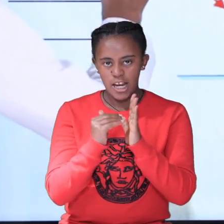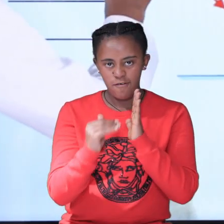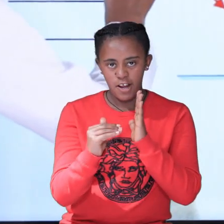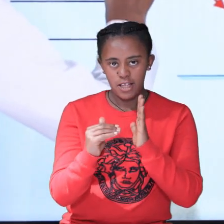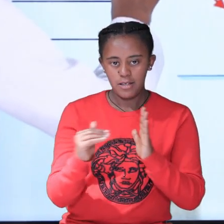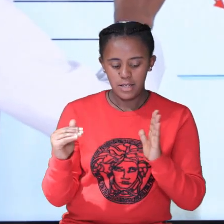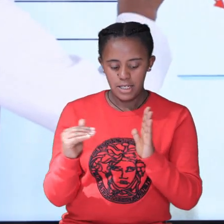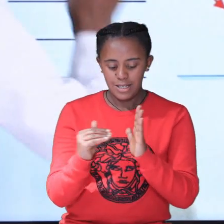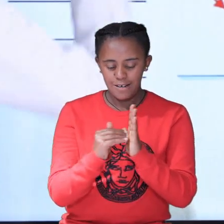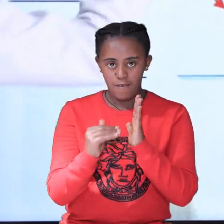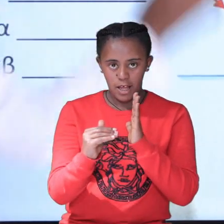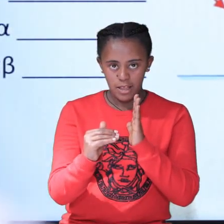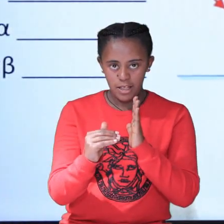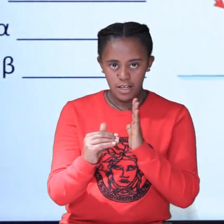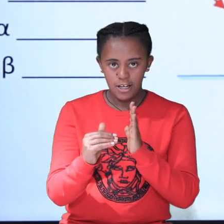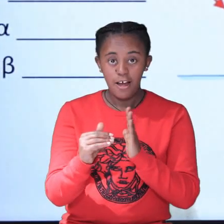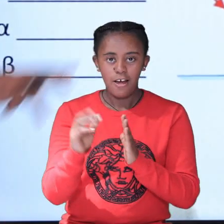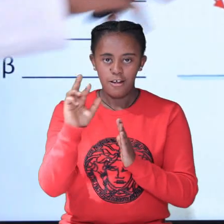and